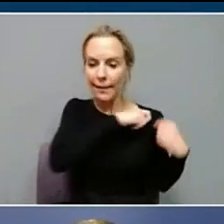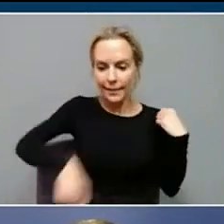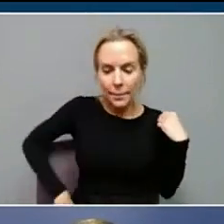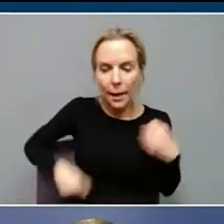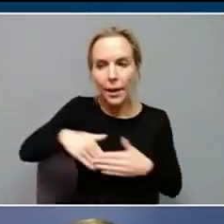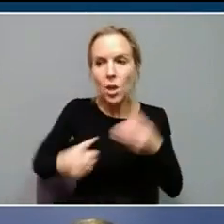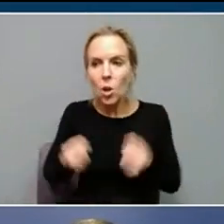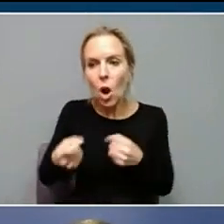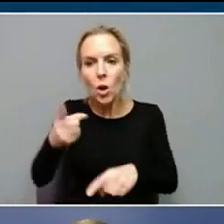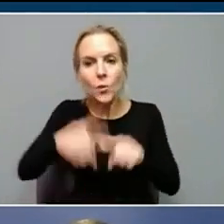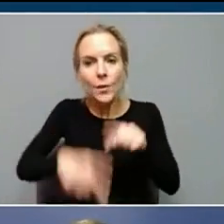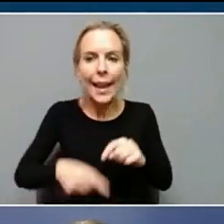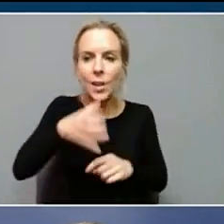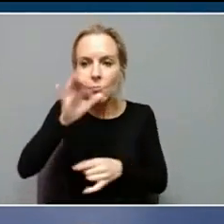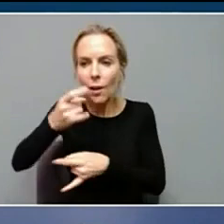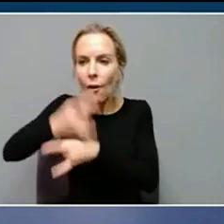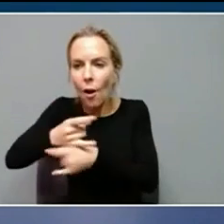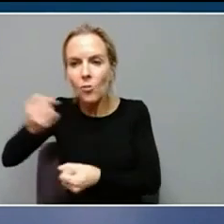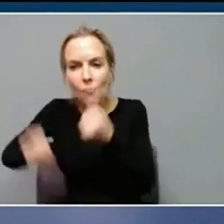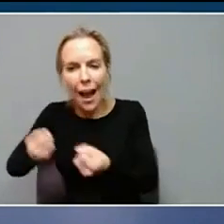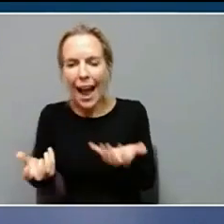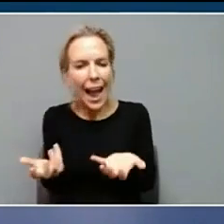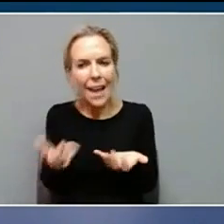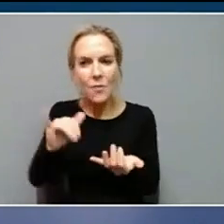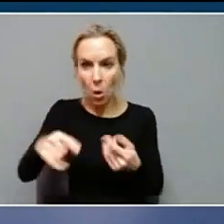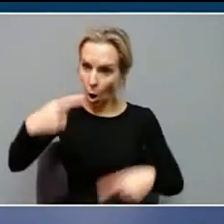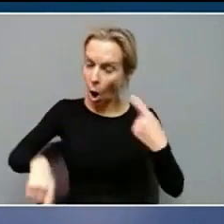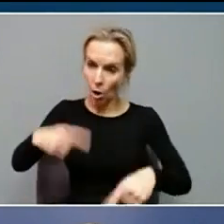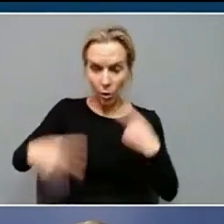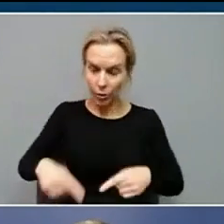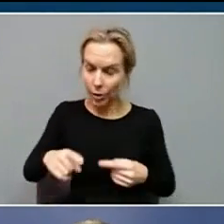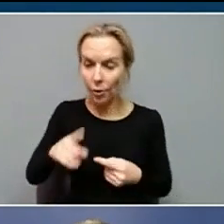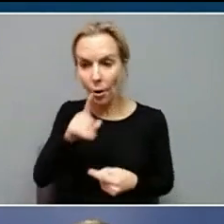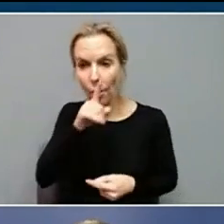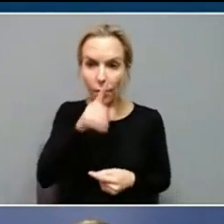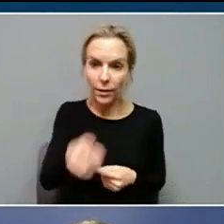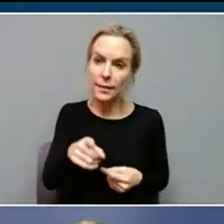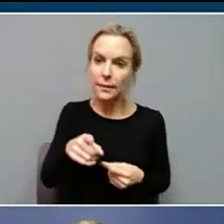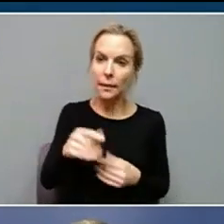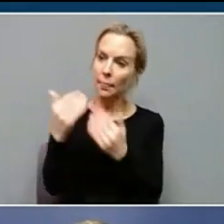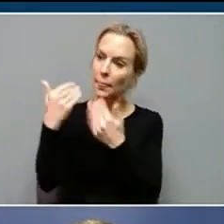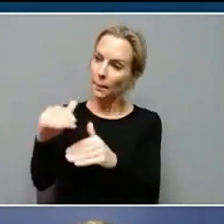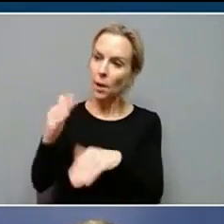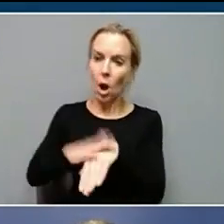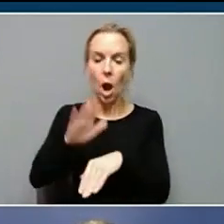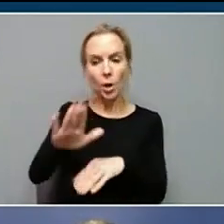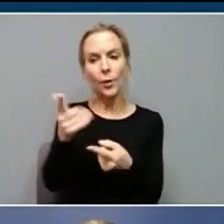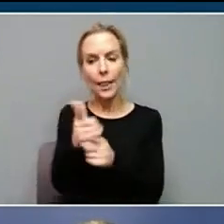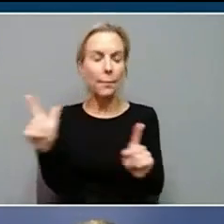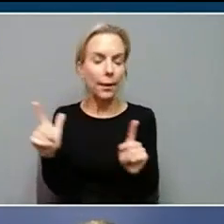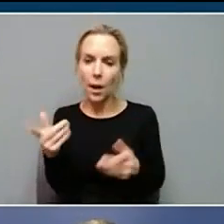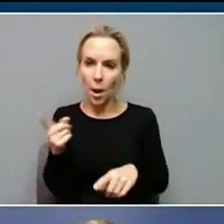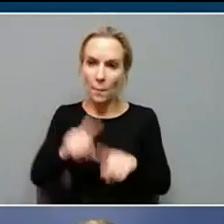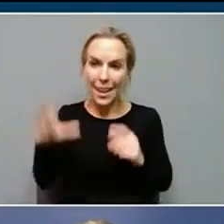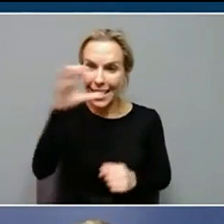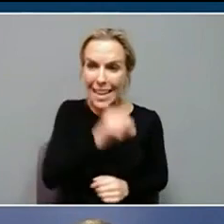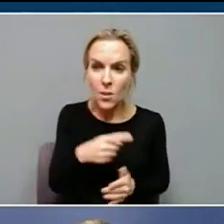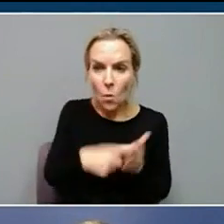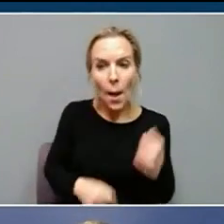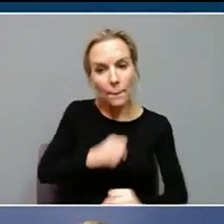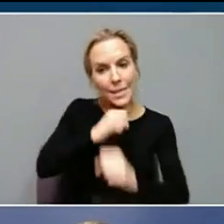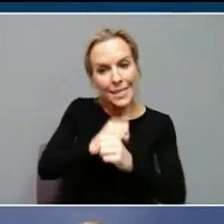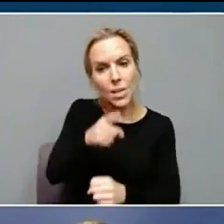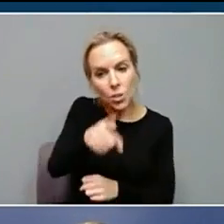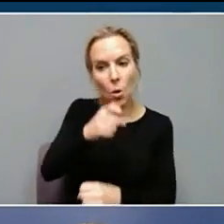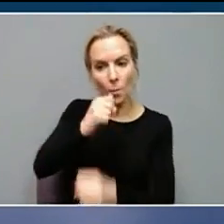and drive. You know, you could argue that those are limitations on your liberty, but guess what? They protect you and they